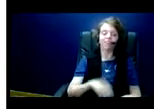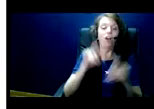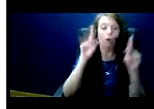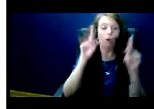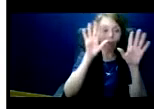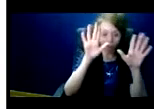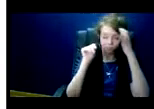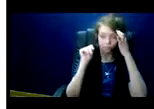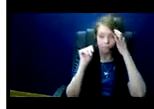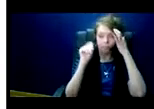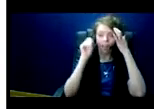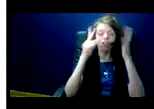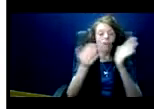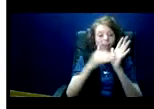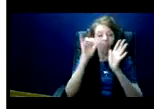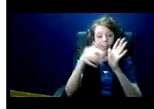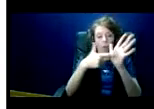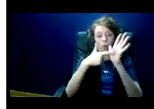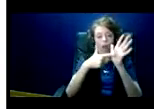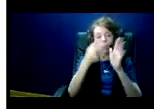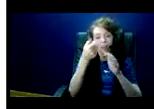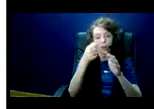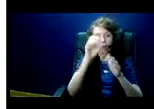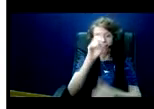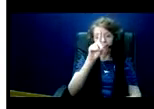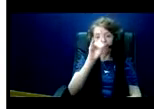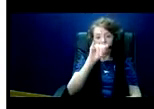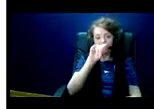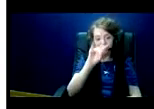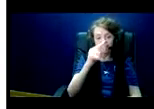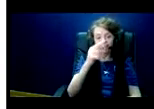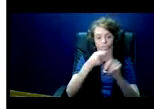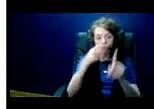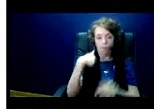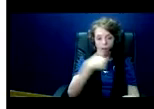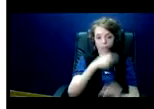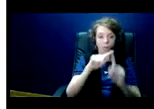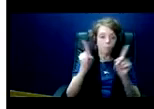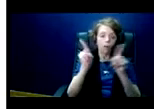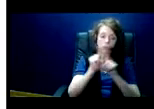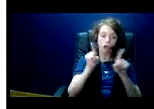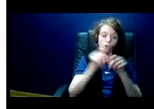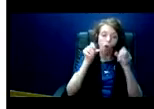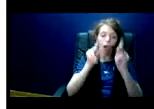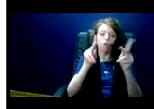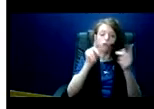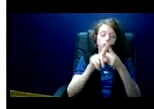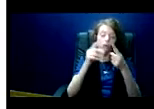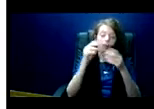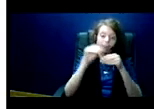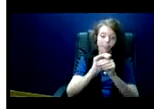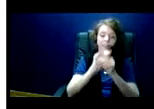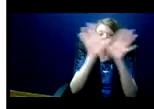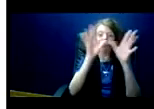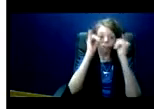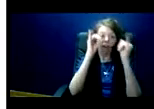Awesome. So again, that required a little bit of editing on our end, but it was also an opportunity to give clear instructions and then get to really